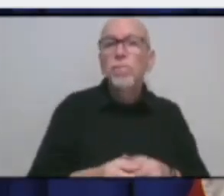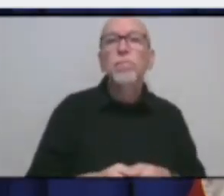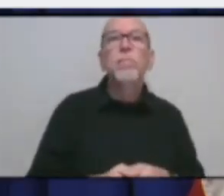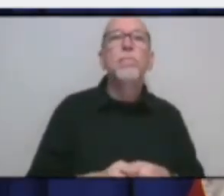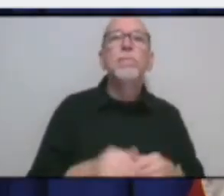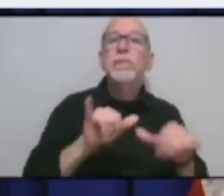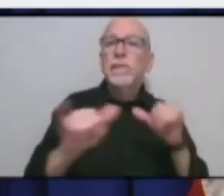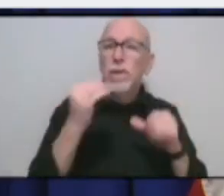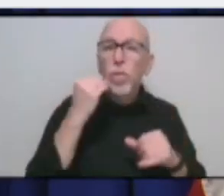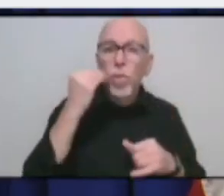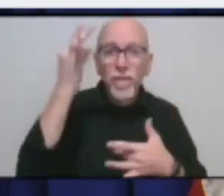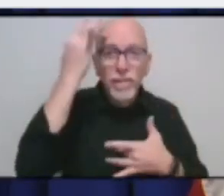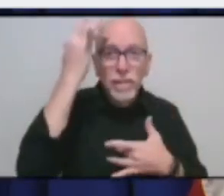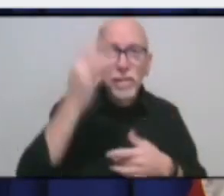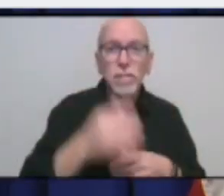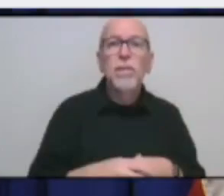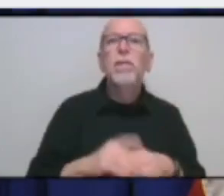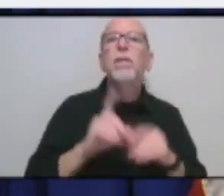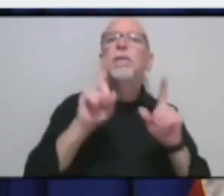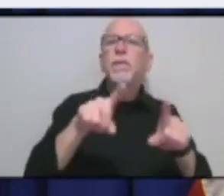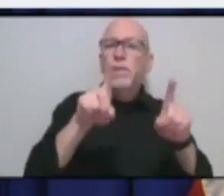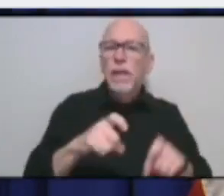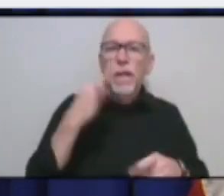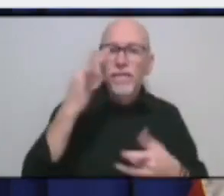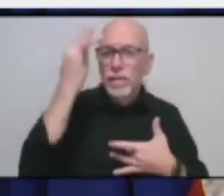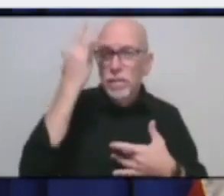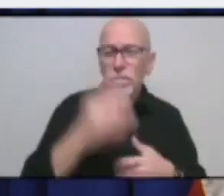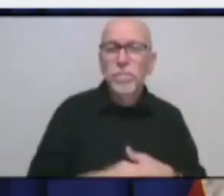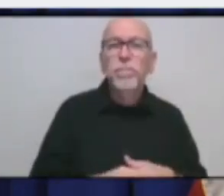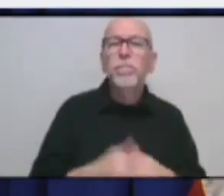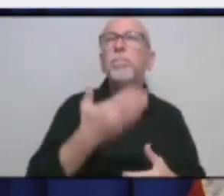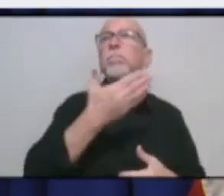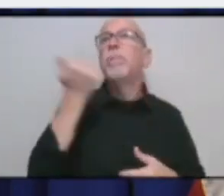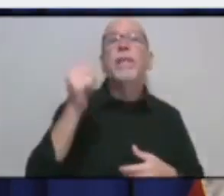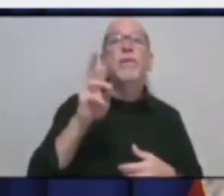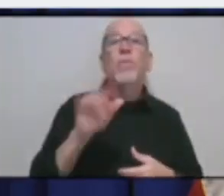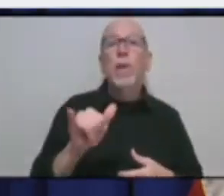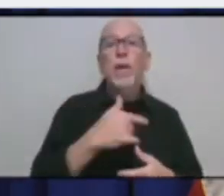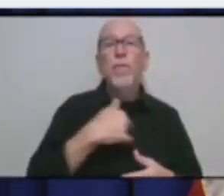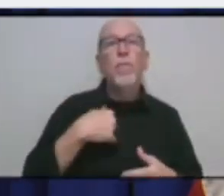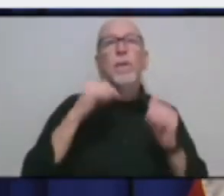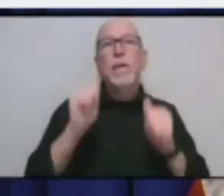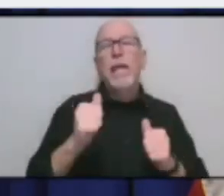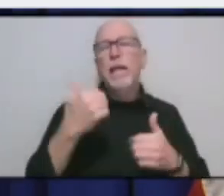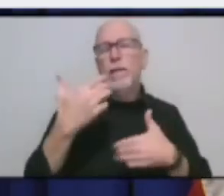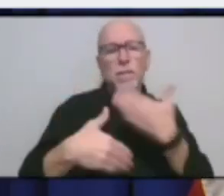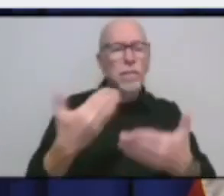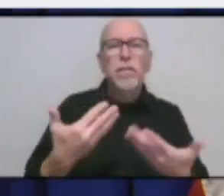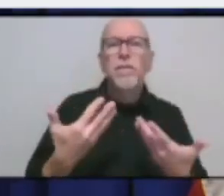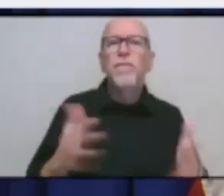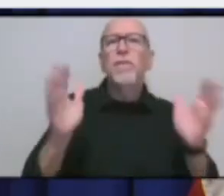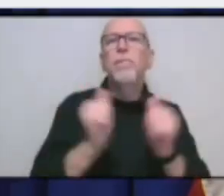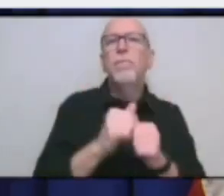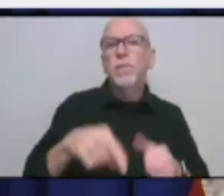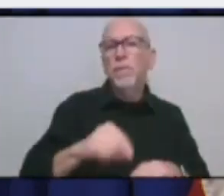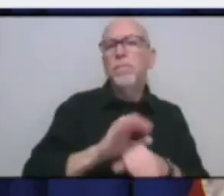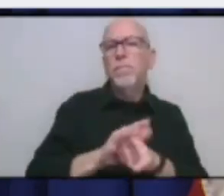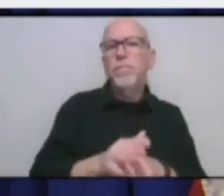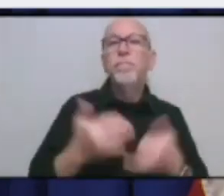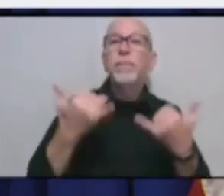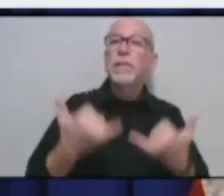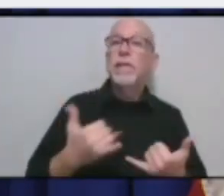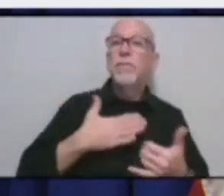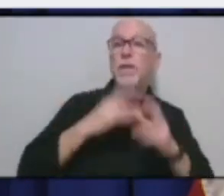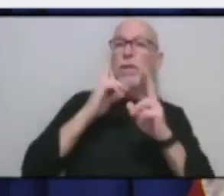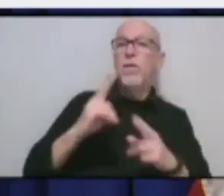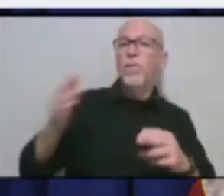home if you're sick, and getting tested. That's the best way to help us get to the other side of this pandemic. Now it's my pleasure to welcome